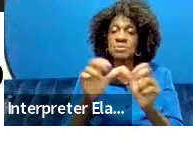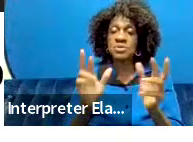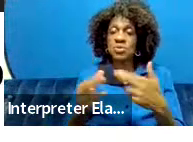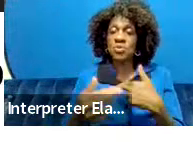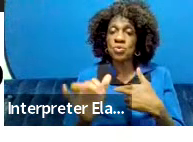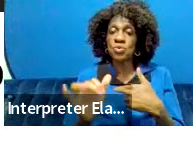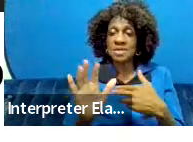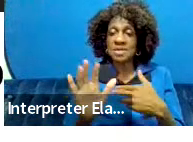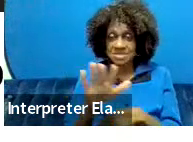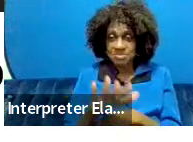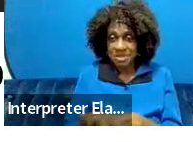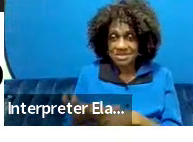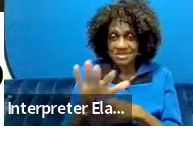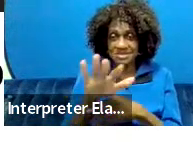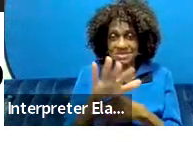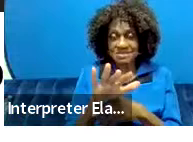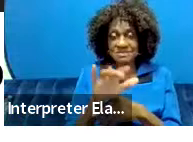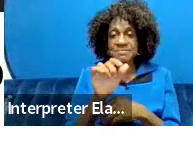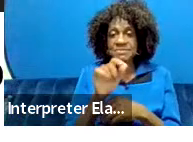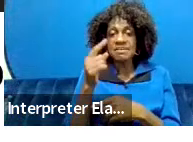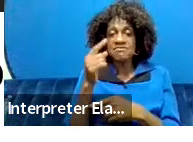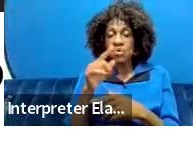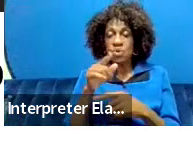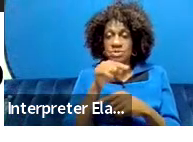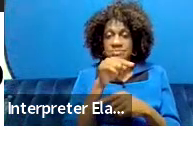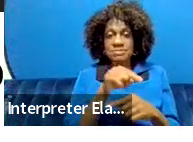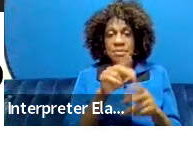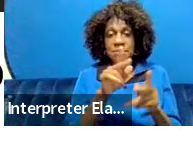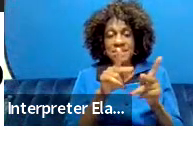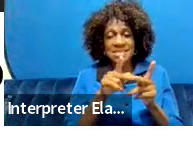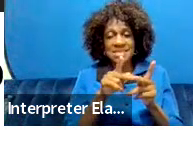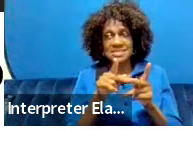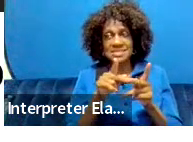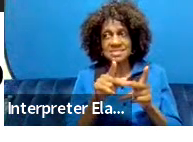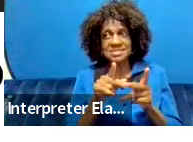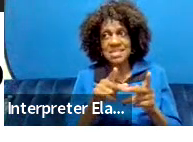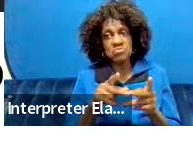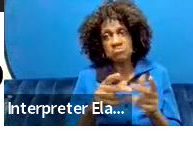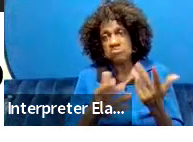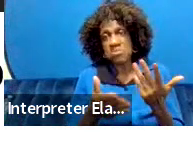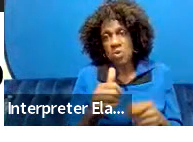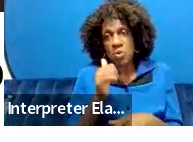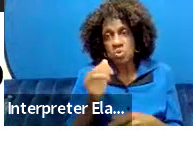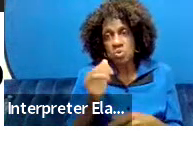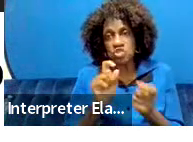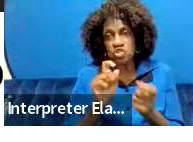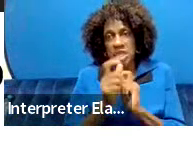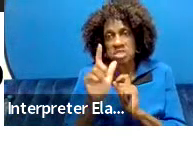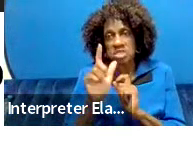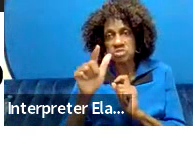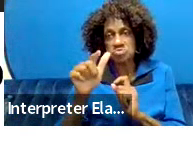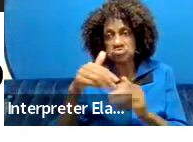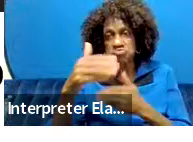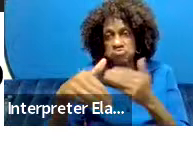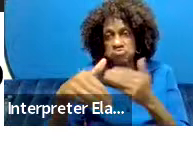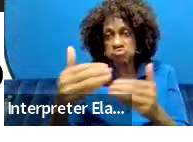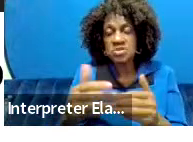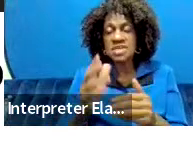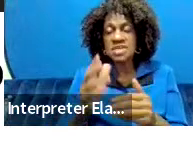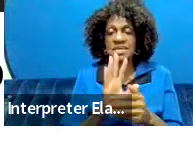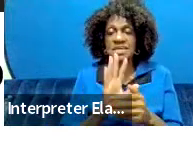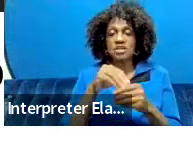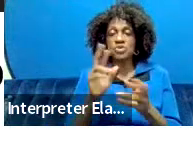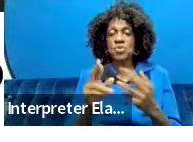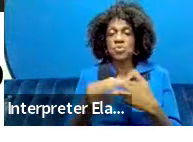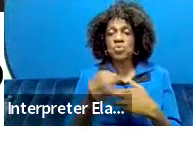spaces. And these are for designations that are unlikely to change over time. And they include room